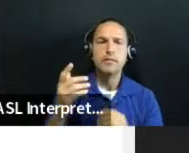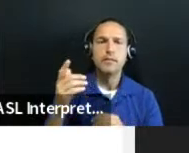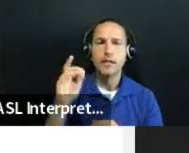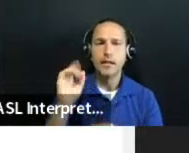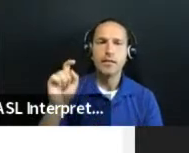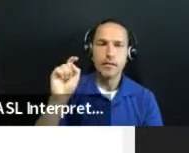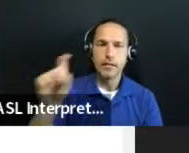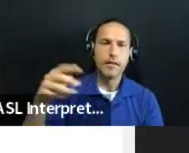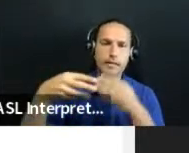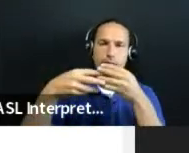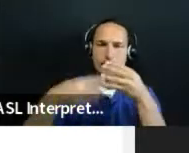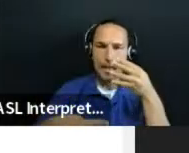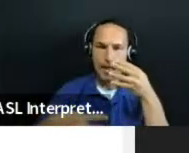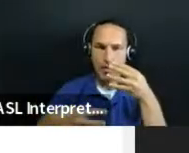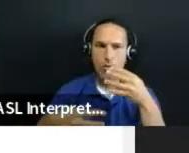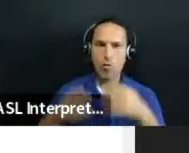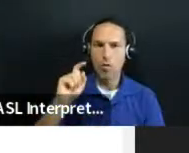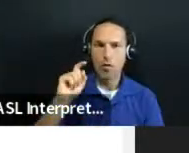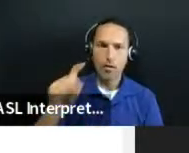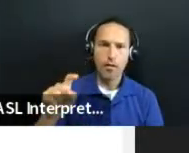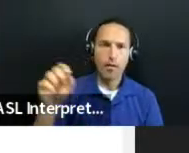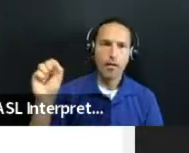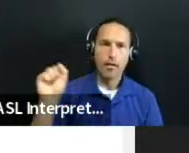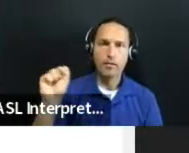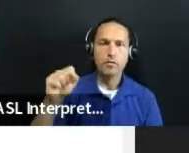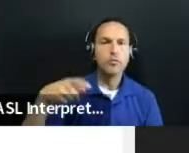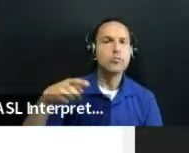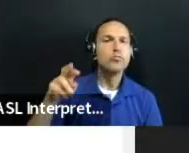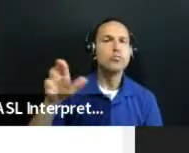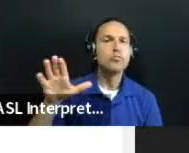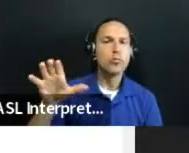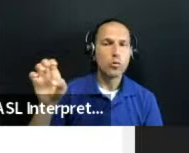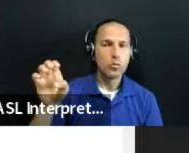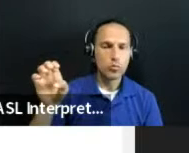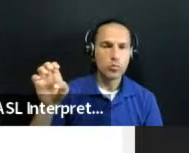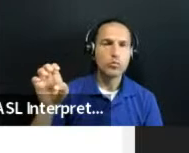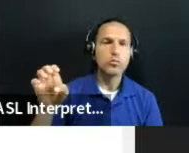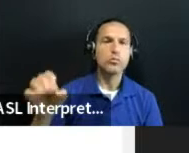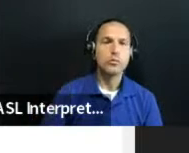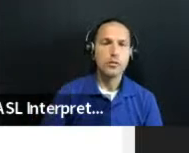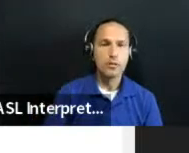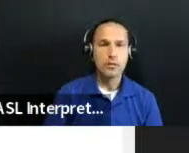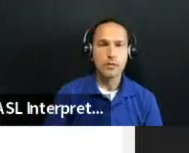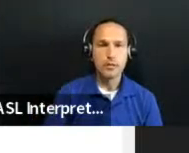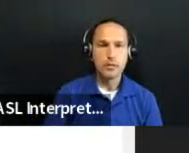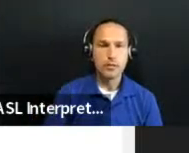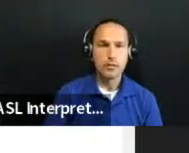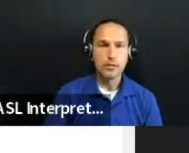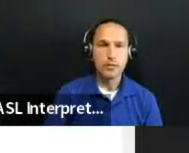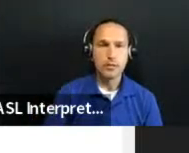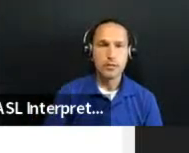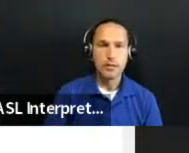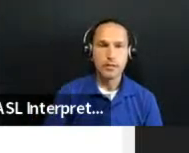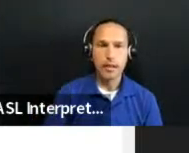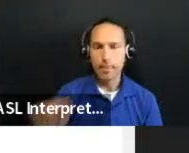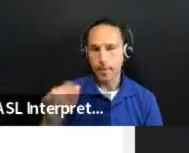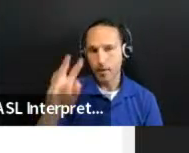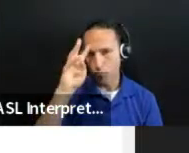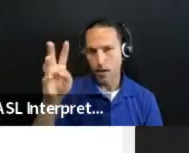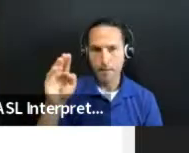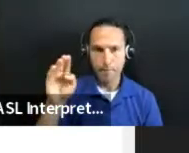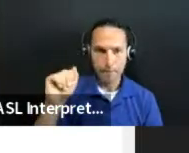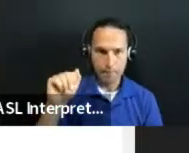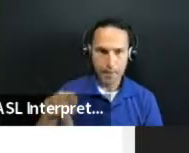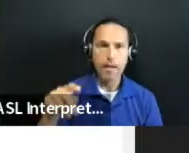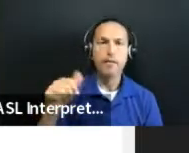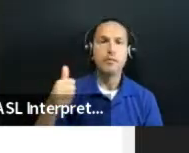down arrow. So let's press S for Add street. spruce. Great. Next. S. Spruce Street. Or create map. Create All map right.